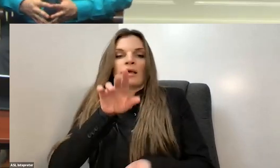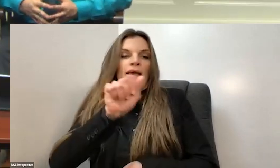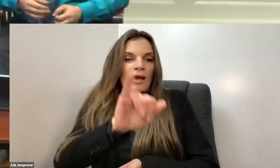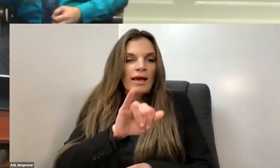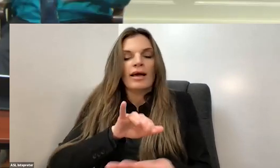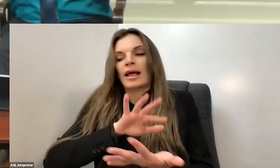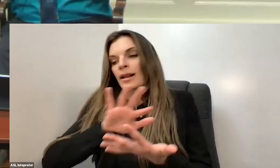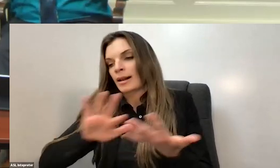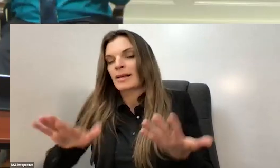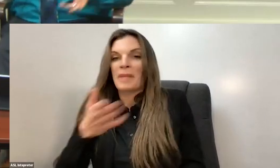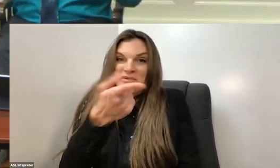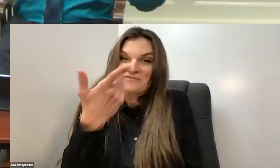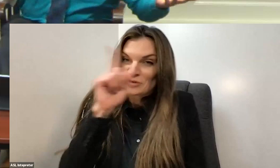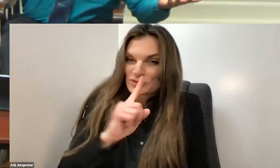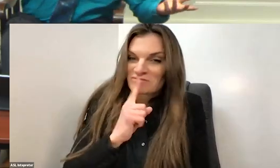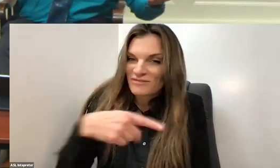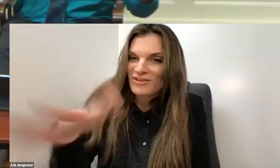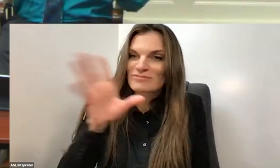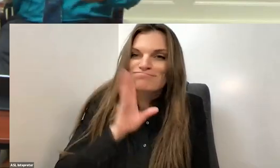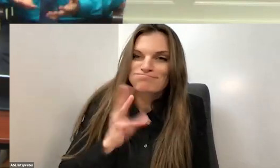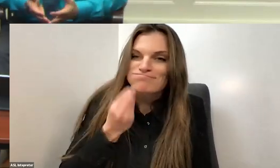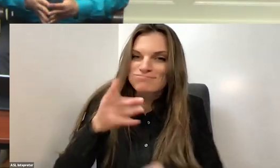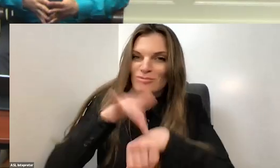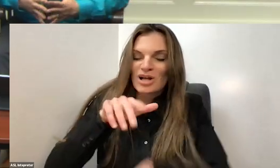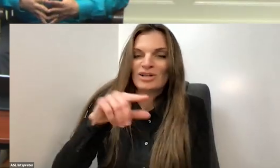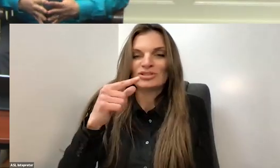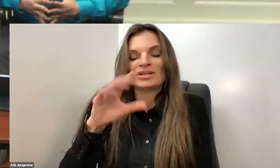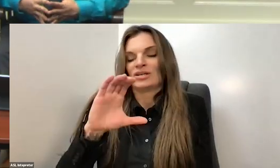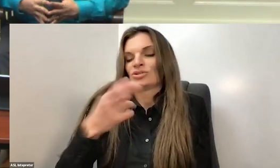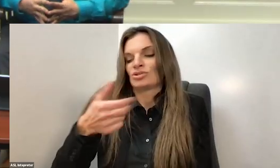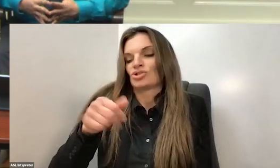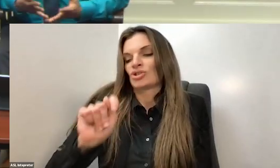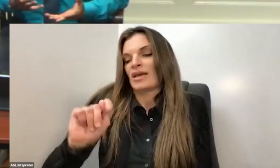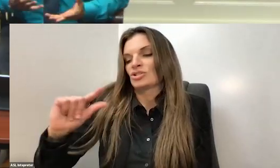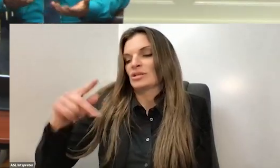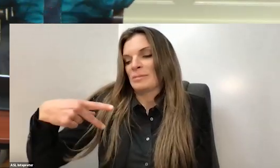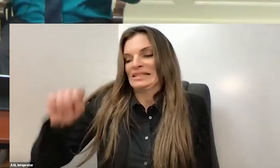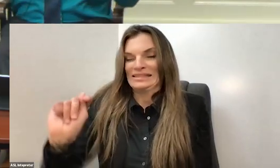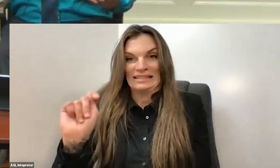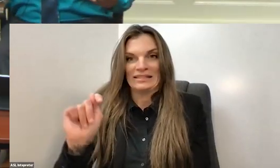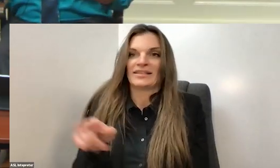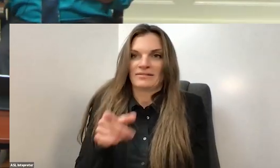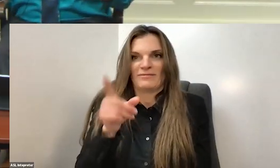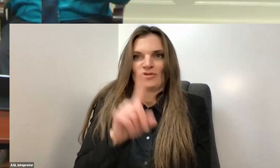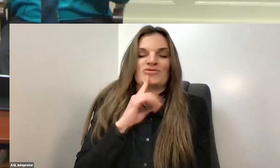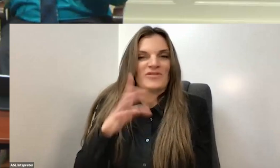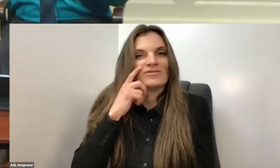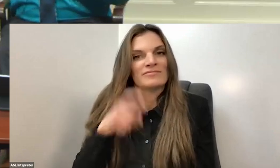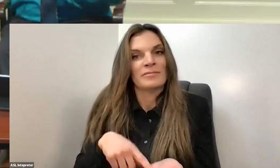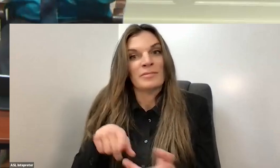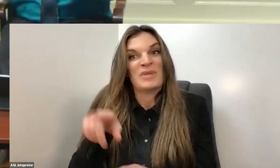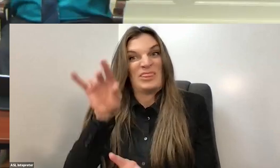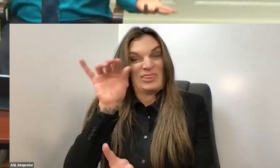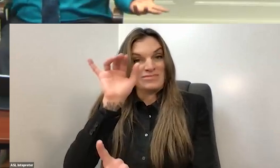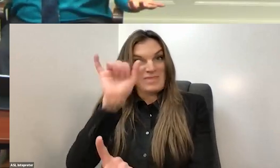different, like, chat GPTs out there, right? The AI du jour, but you know, it reflects back to